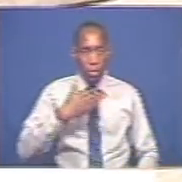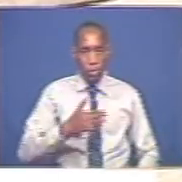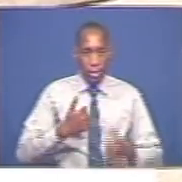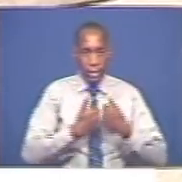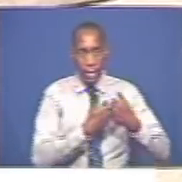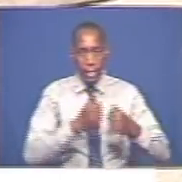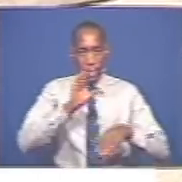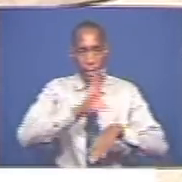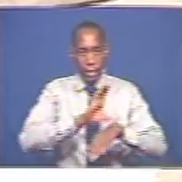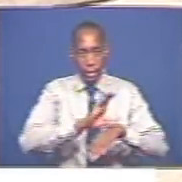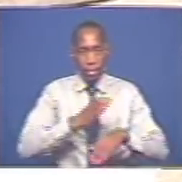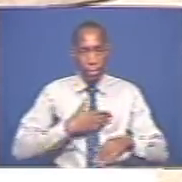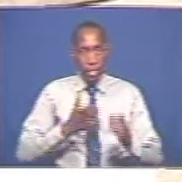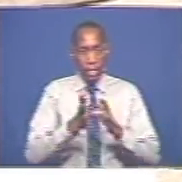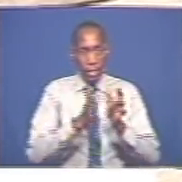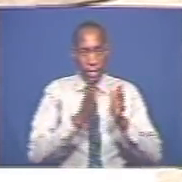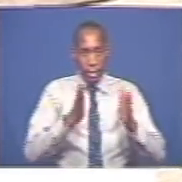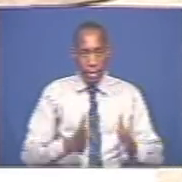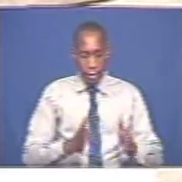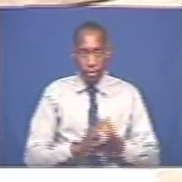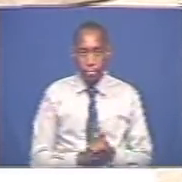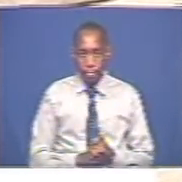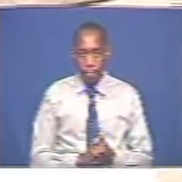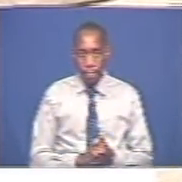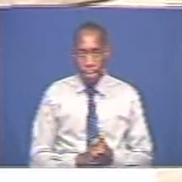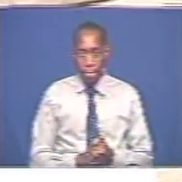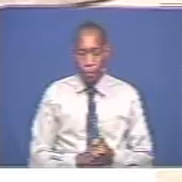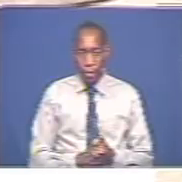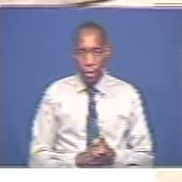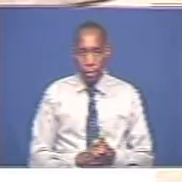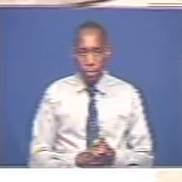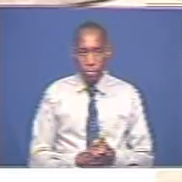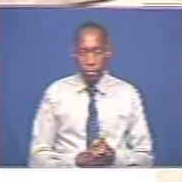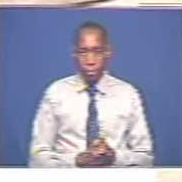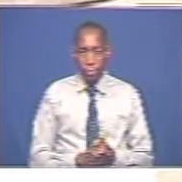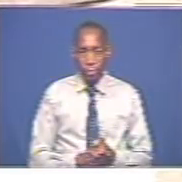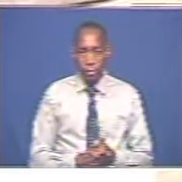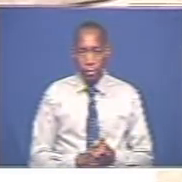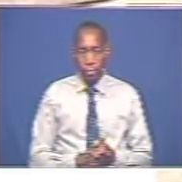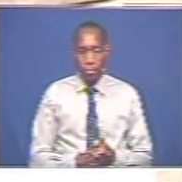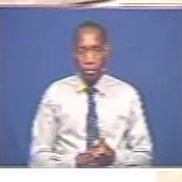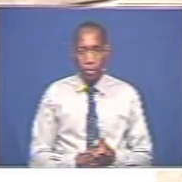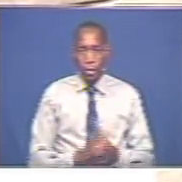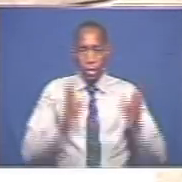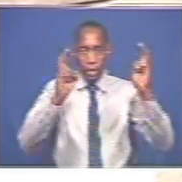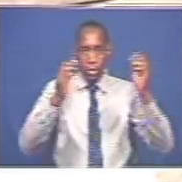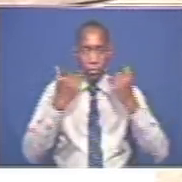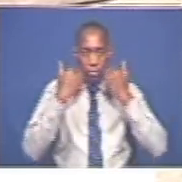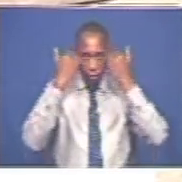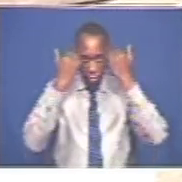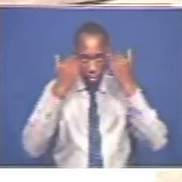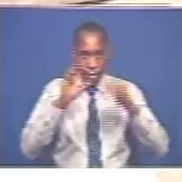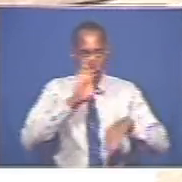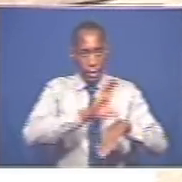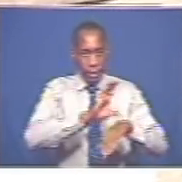church, one being a believer, mm-hmm. In terms of the place of religion, particularly on matters like this one, depression, the place of religion, bearing